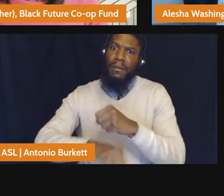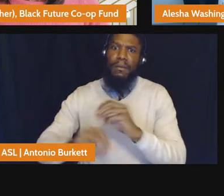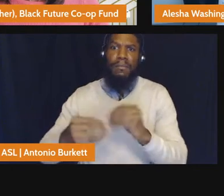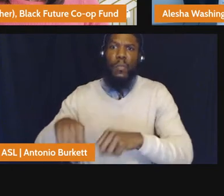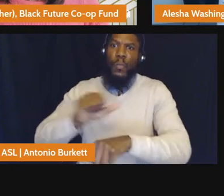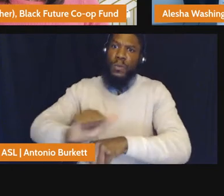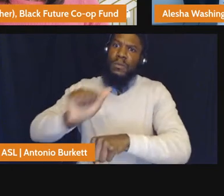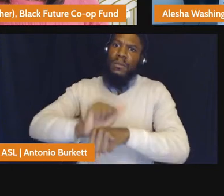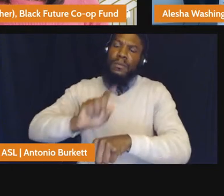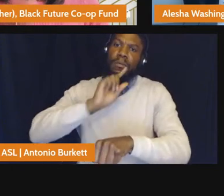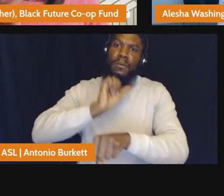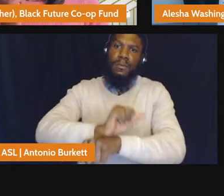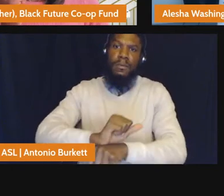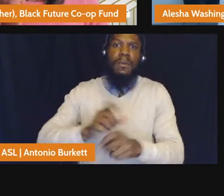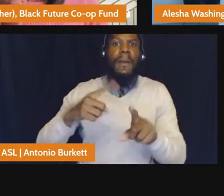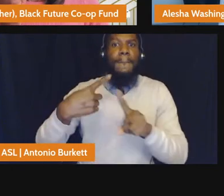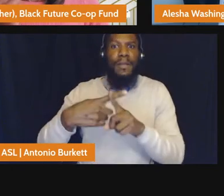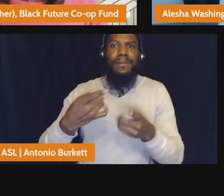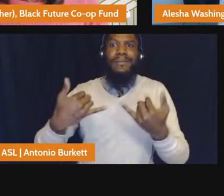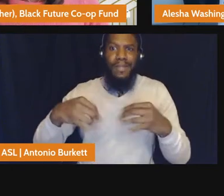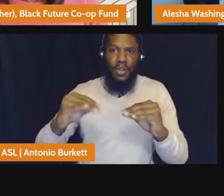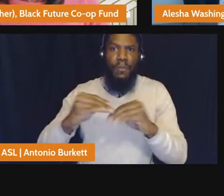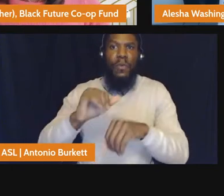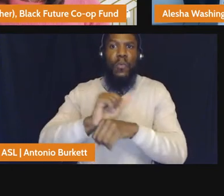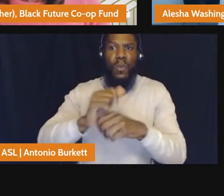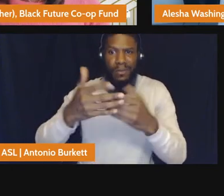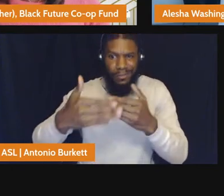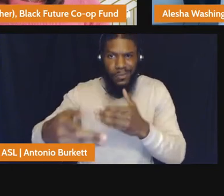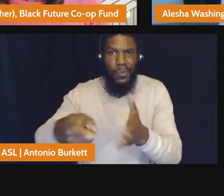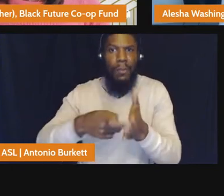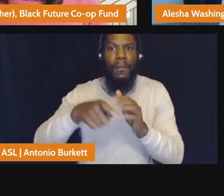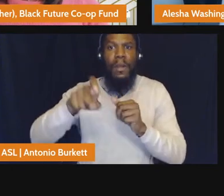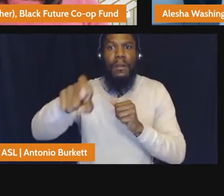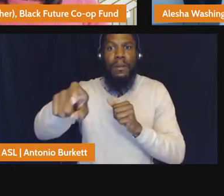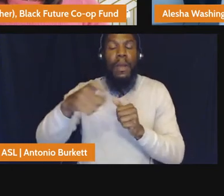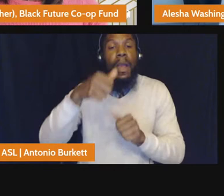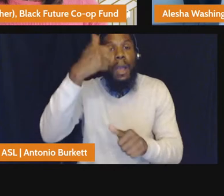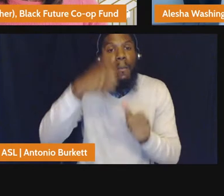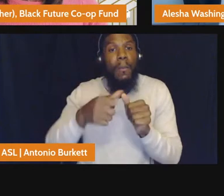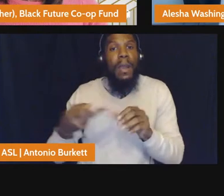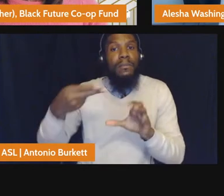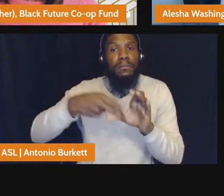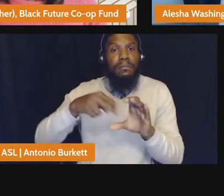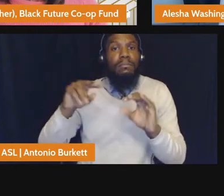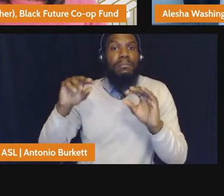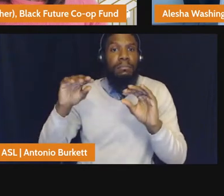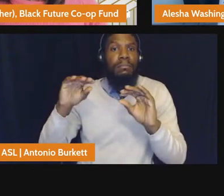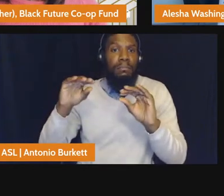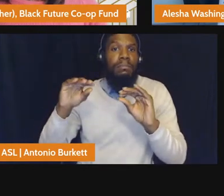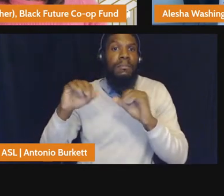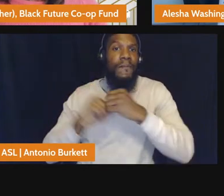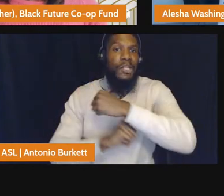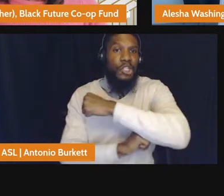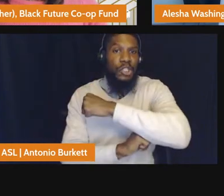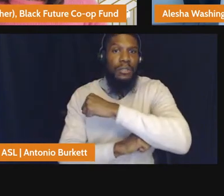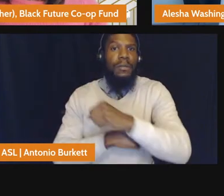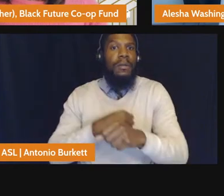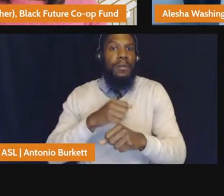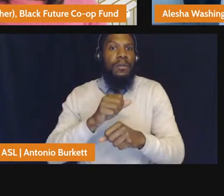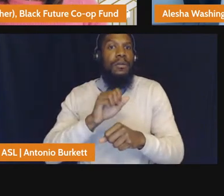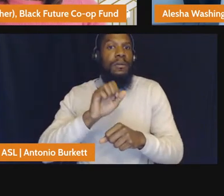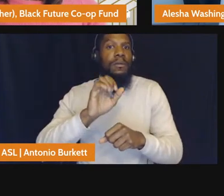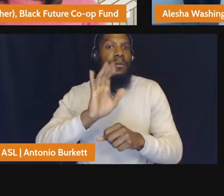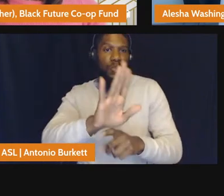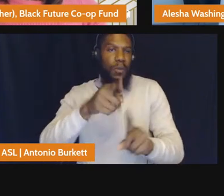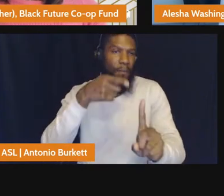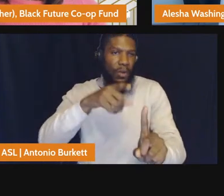I came on board at Walking Women's Foundation, when I was talking to the board, just to speak to your point, Alicia, about having a board that really backs you,